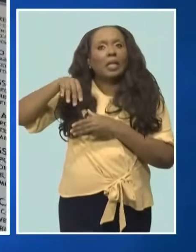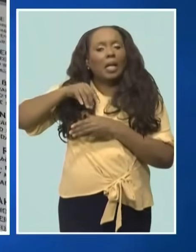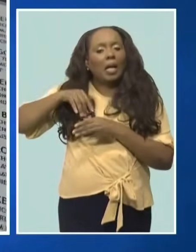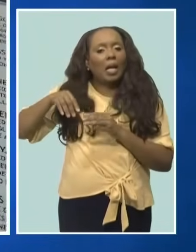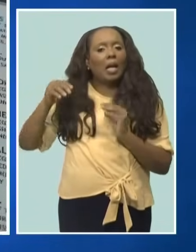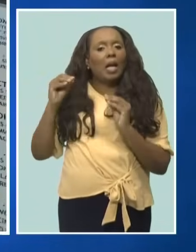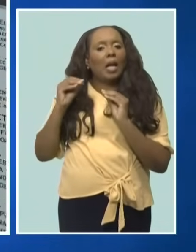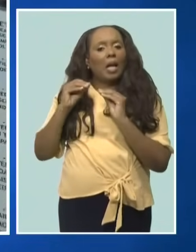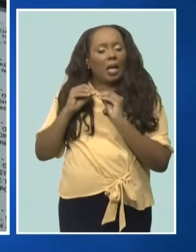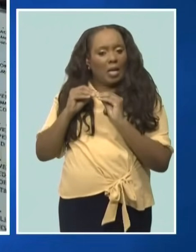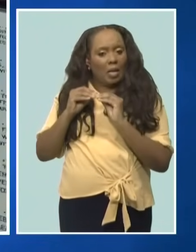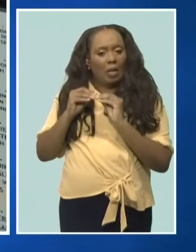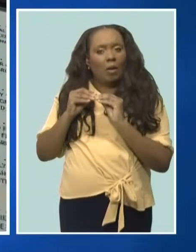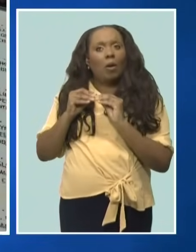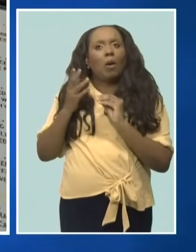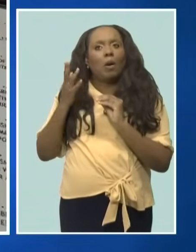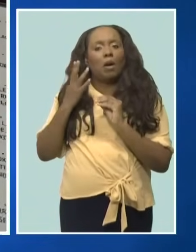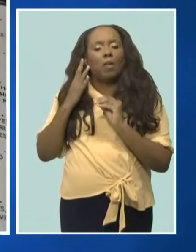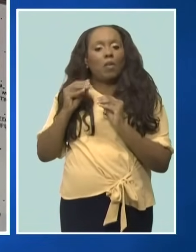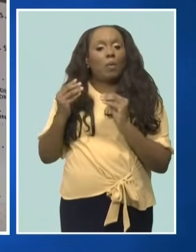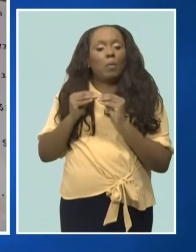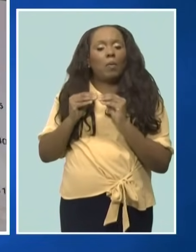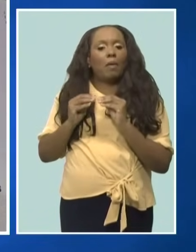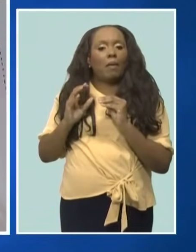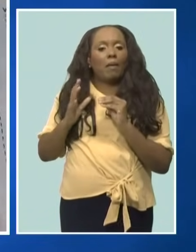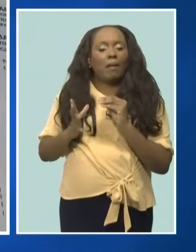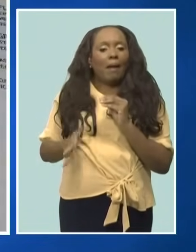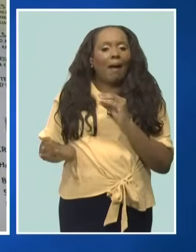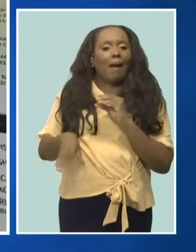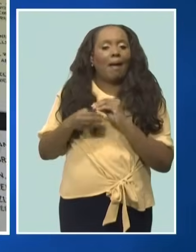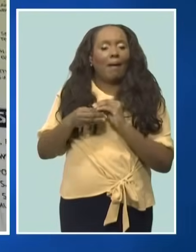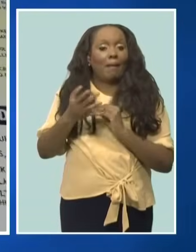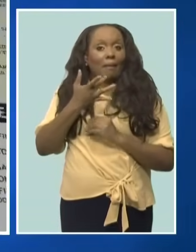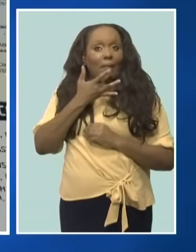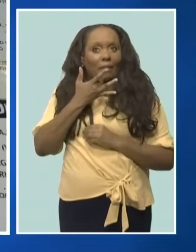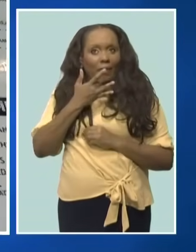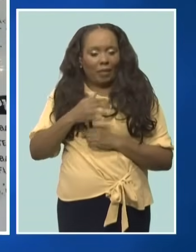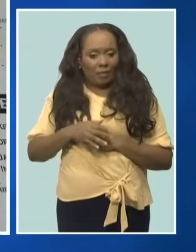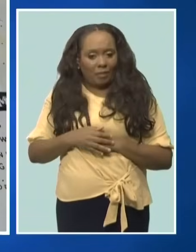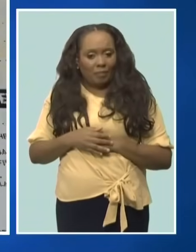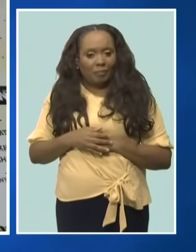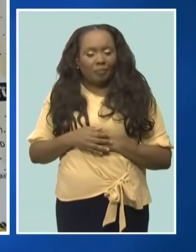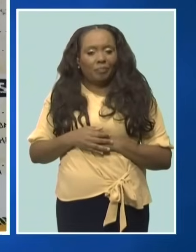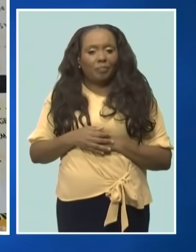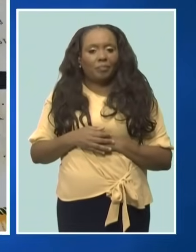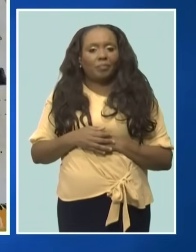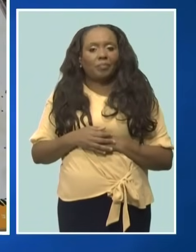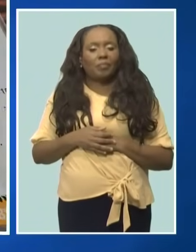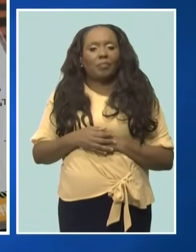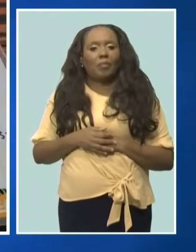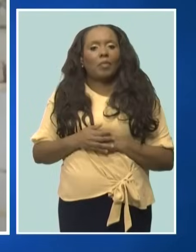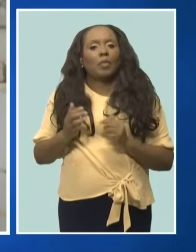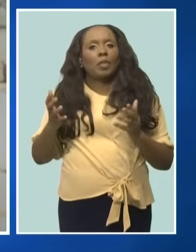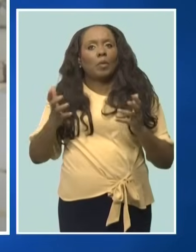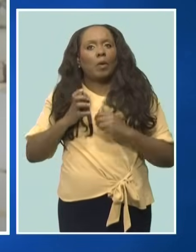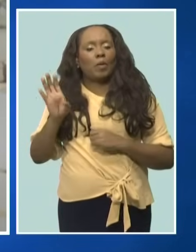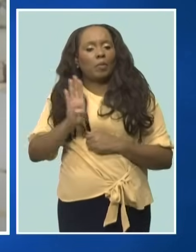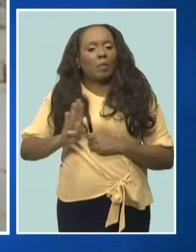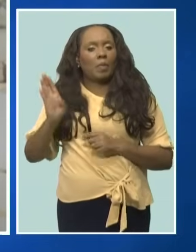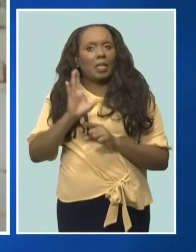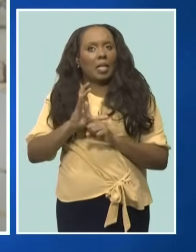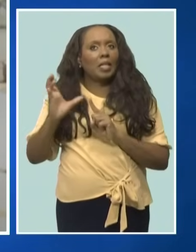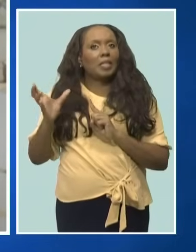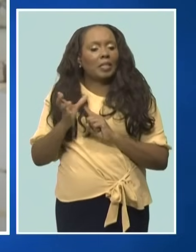potato pie. Because we, as I told you before, we are infusing the Barbadian culture into